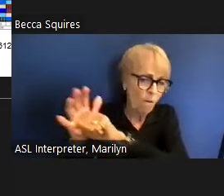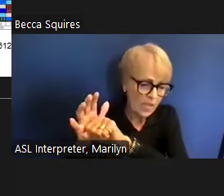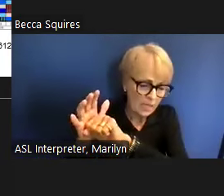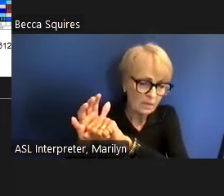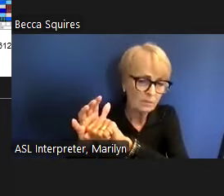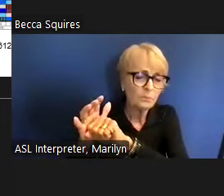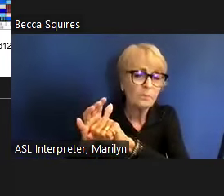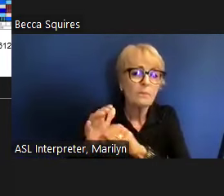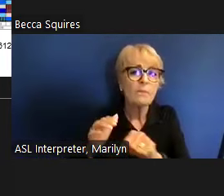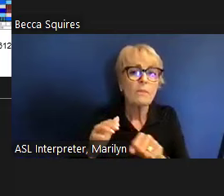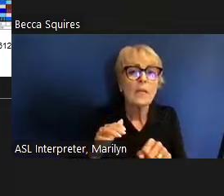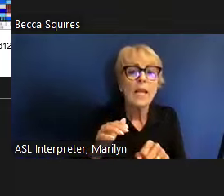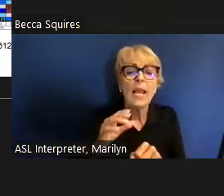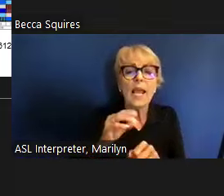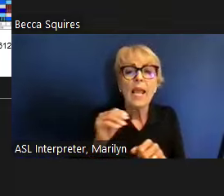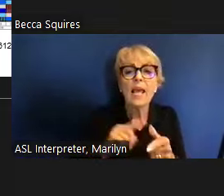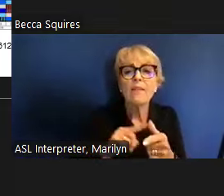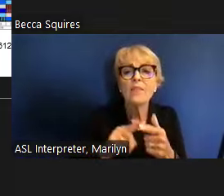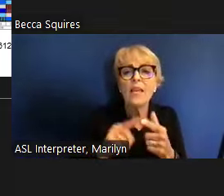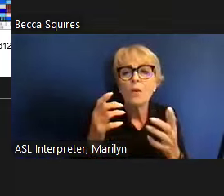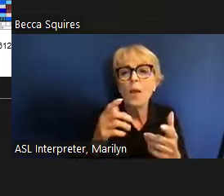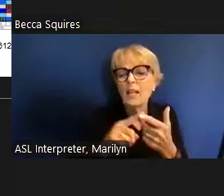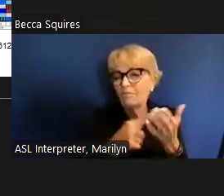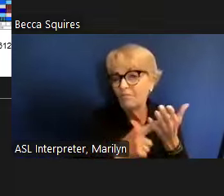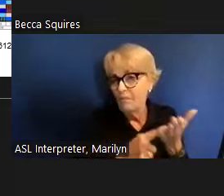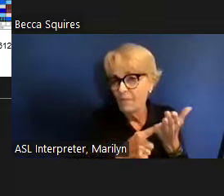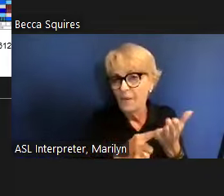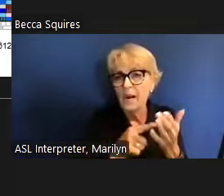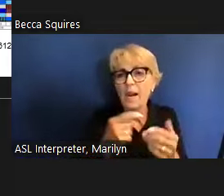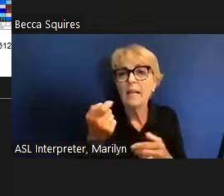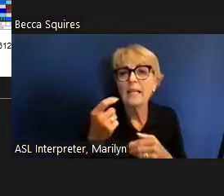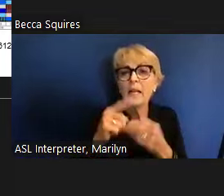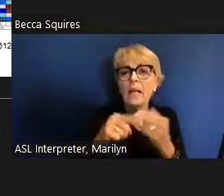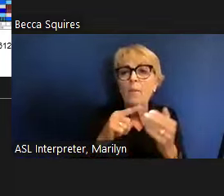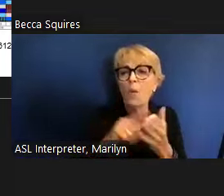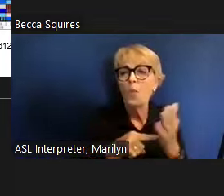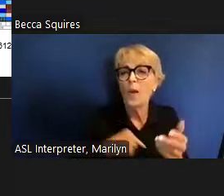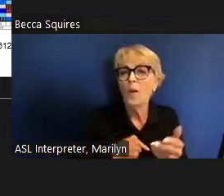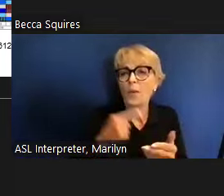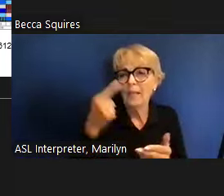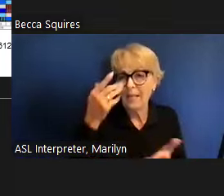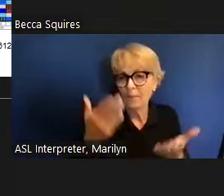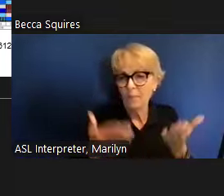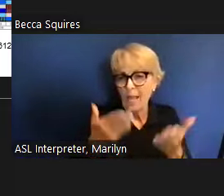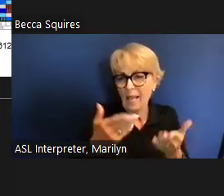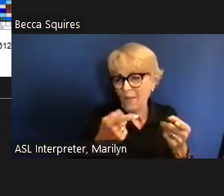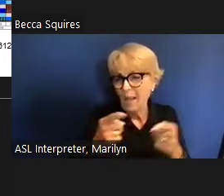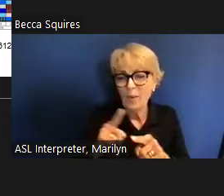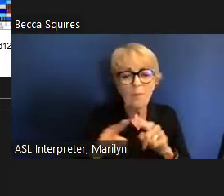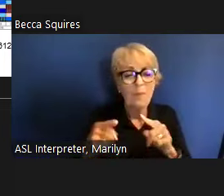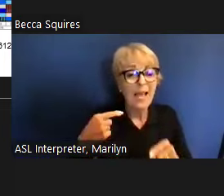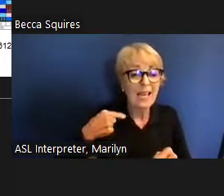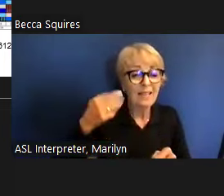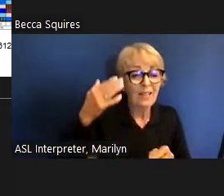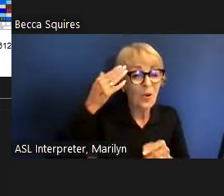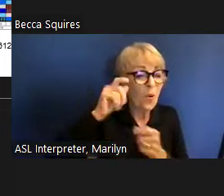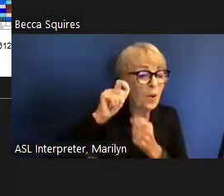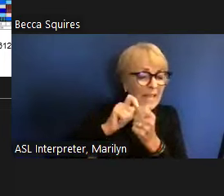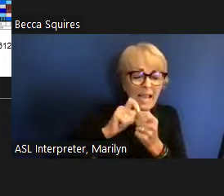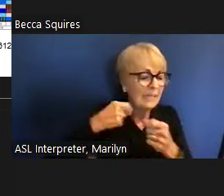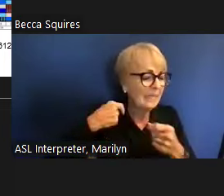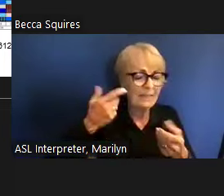And then I want to talk a little bit about what we think might be going on. But as I said, we don't know exactly what's going on